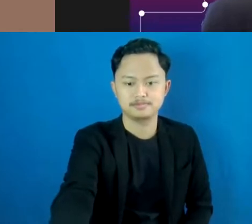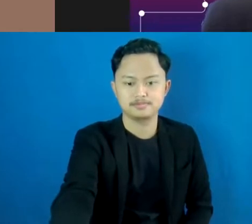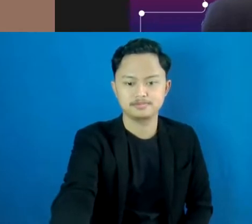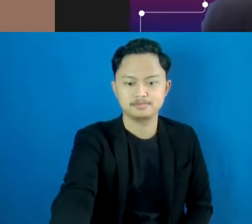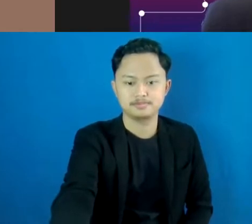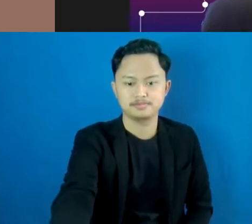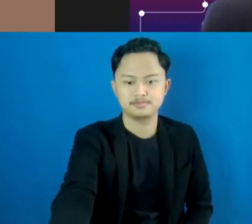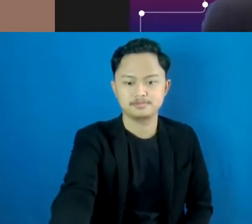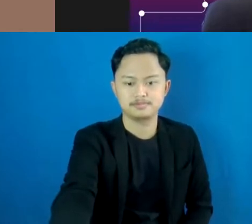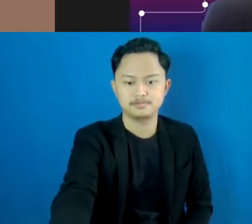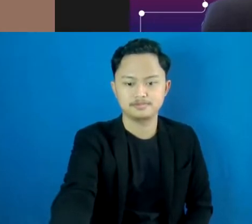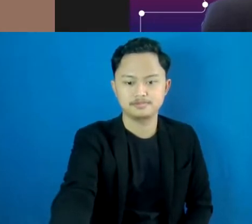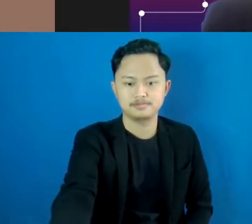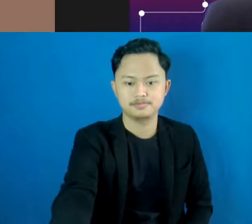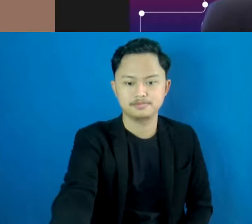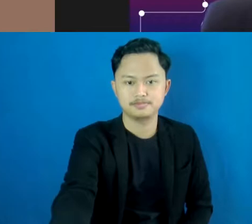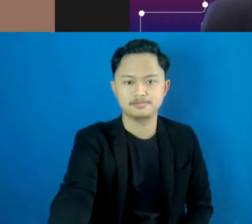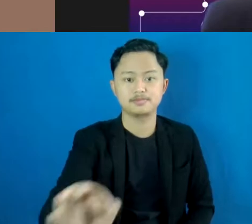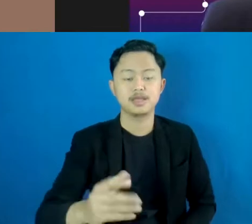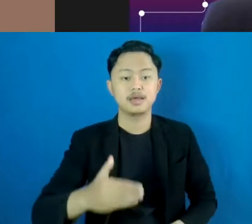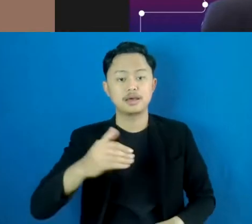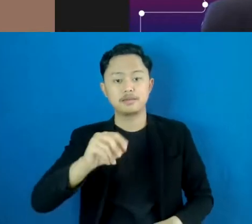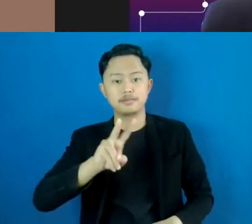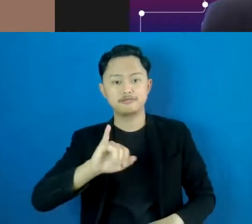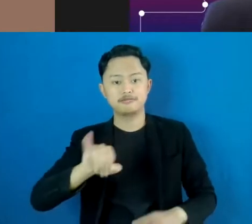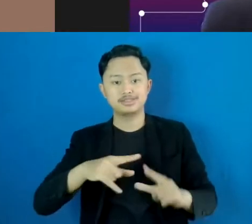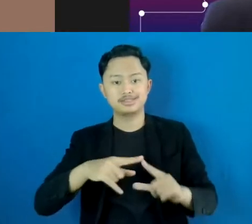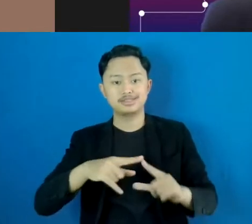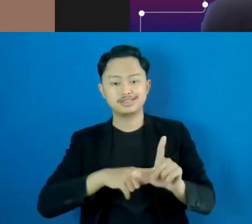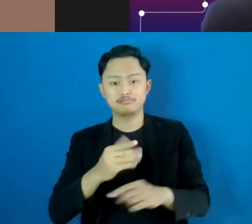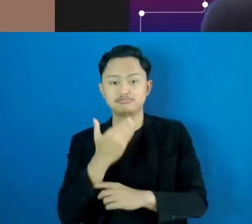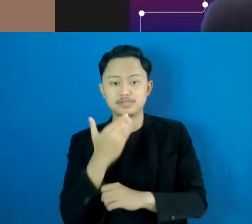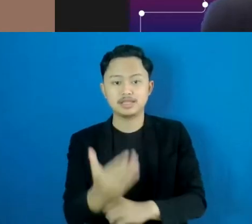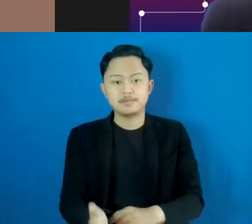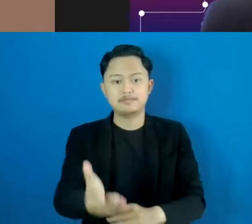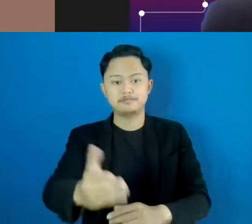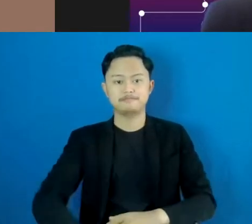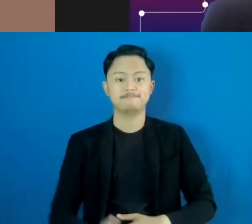want to ask a question for Vijay. So yeah, could you please? Sure. Yeah.